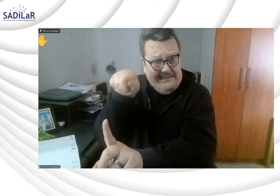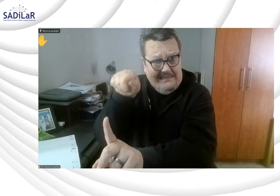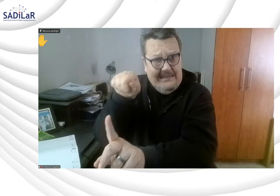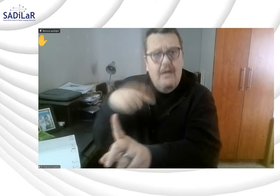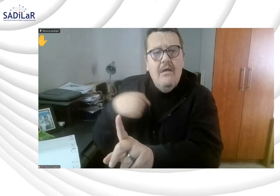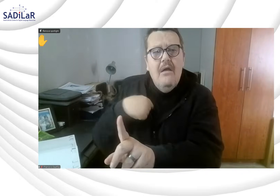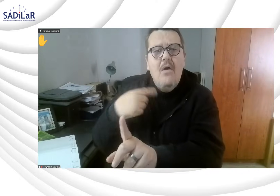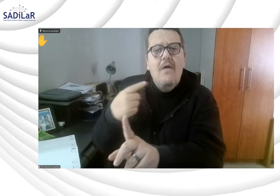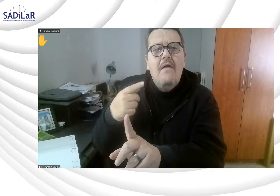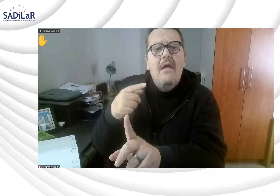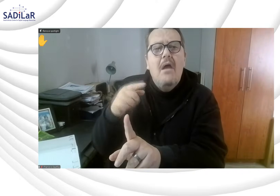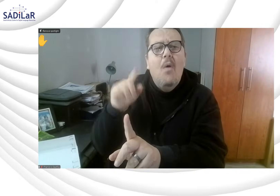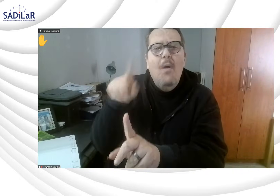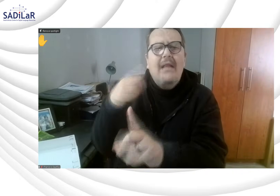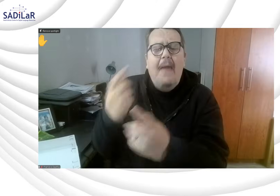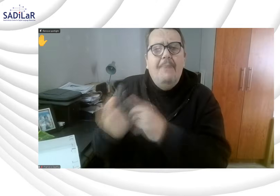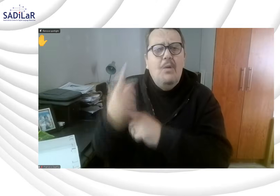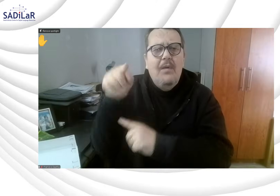lexicography.